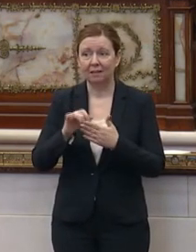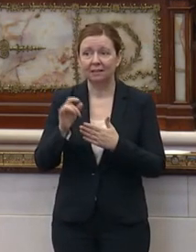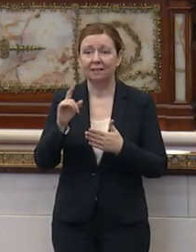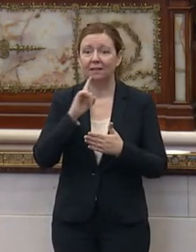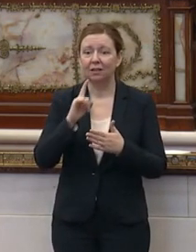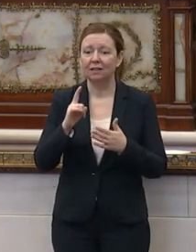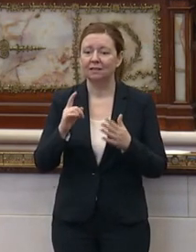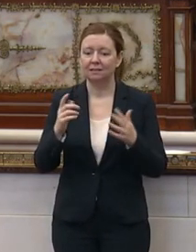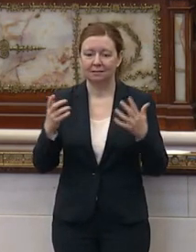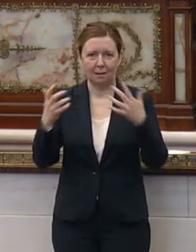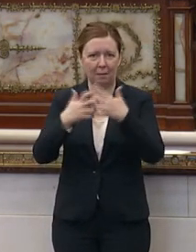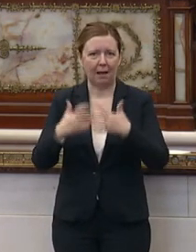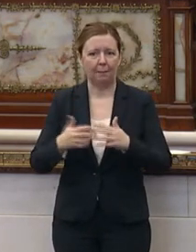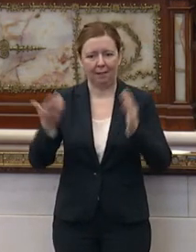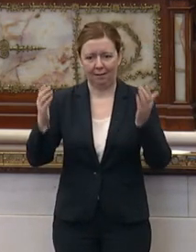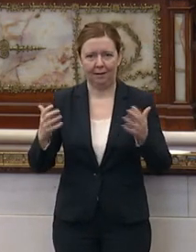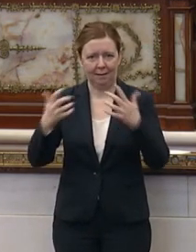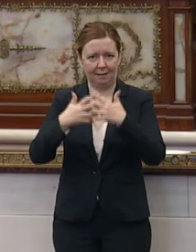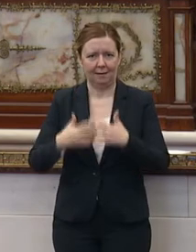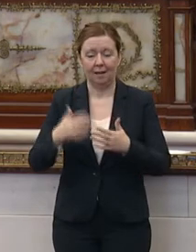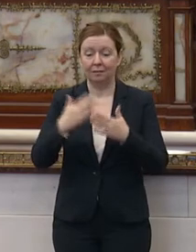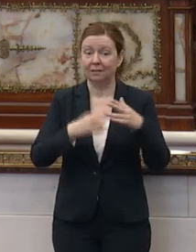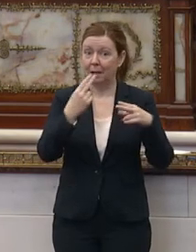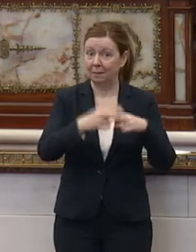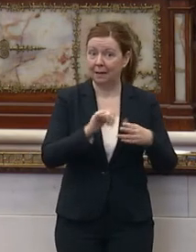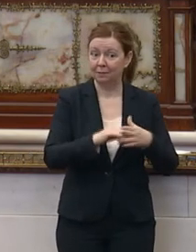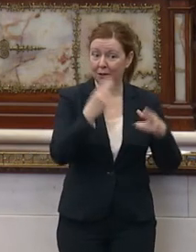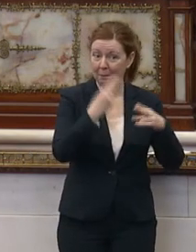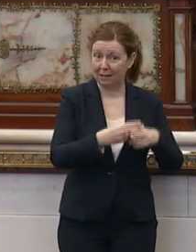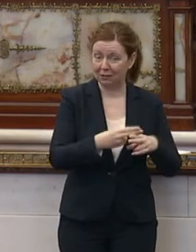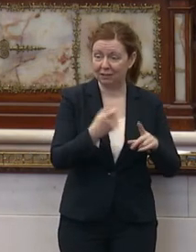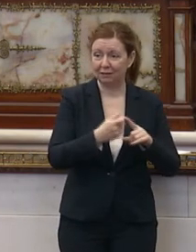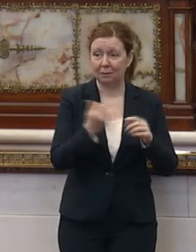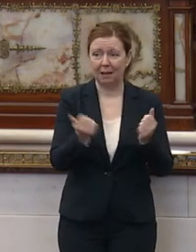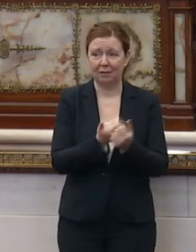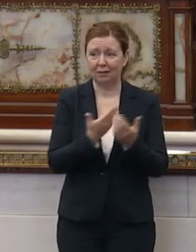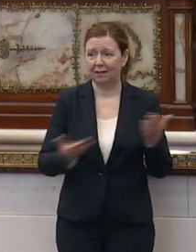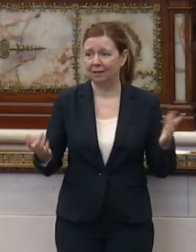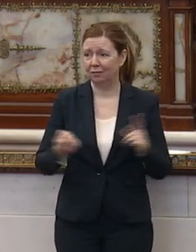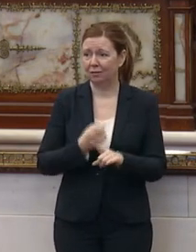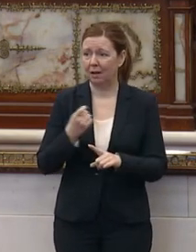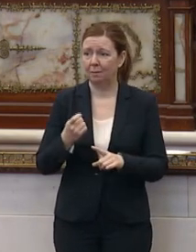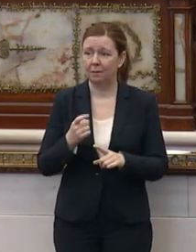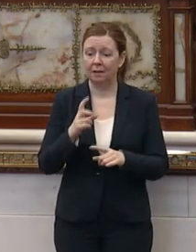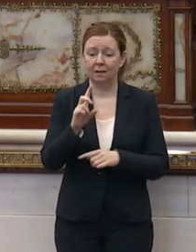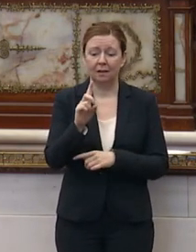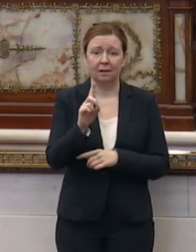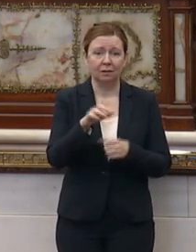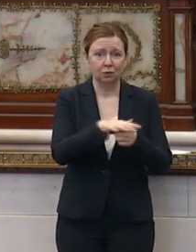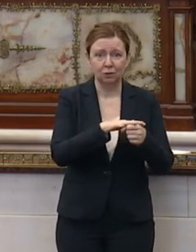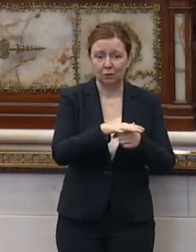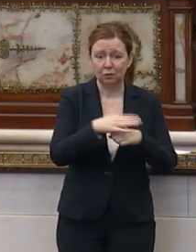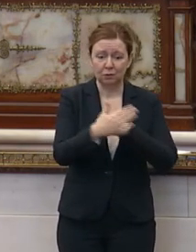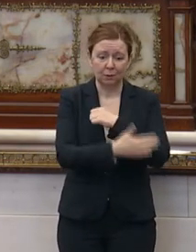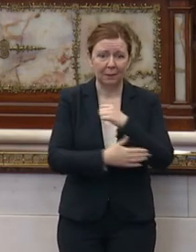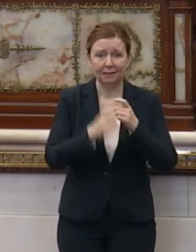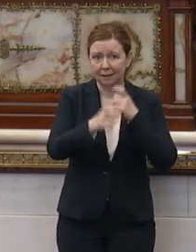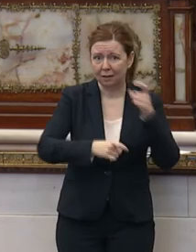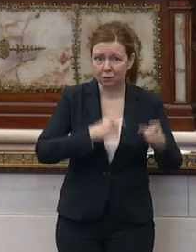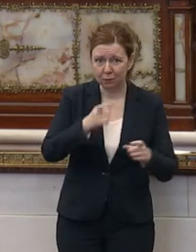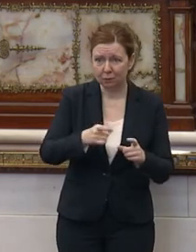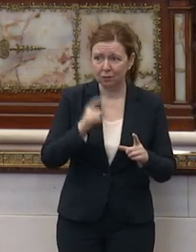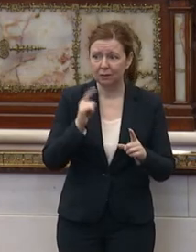there is compatibility of some of the names that are mentioned, from everything from domestic kinds of contributions